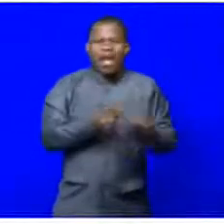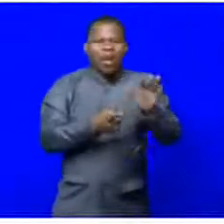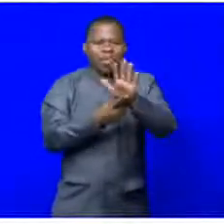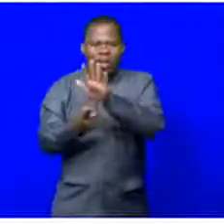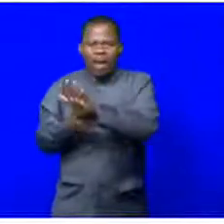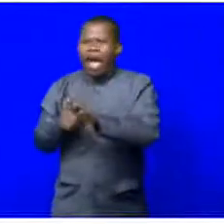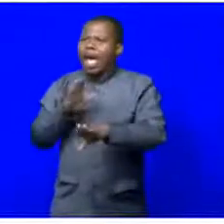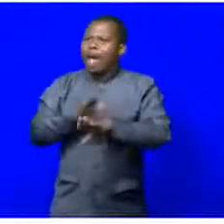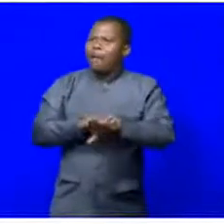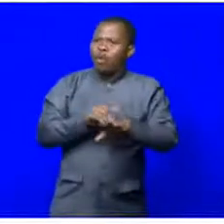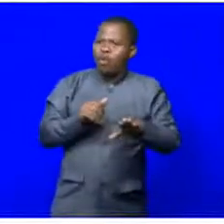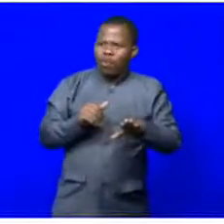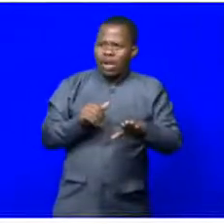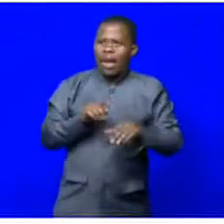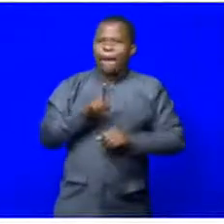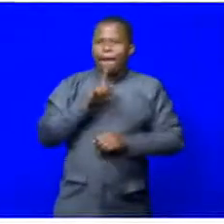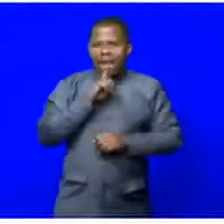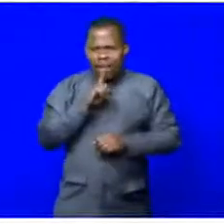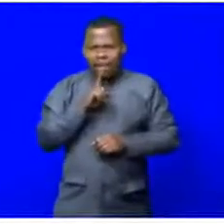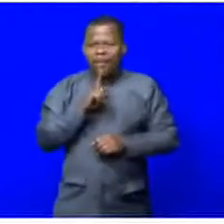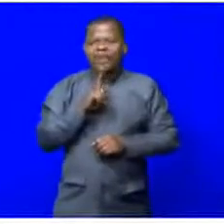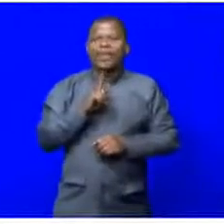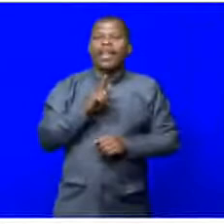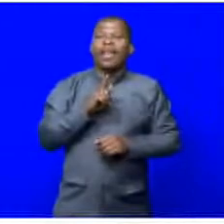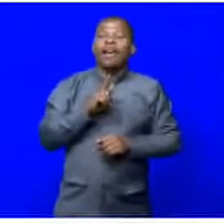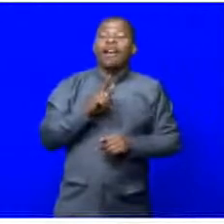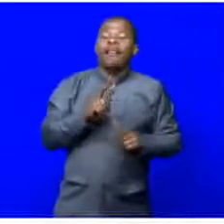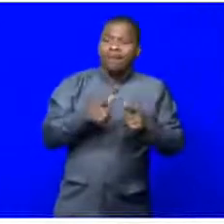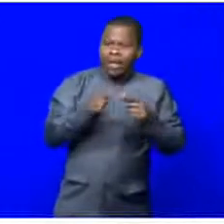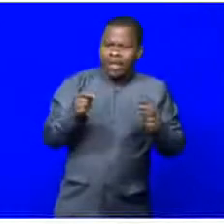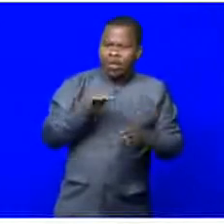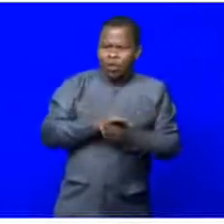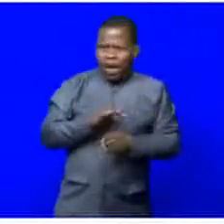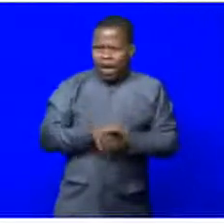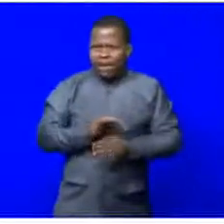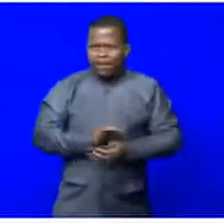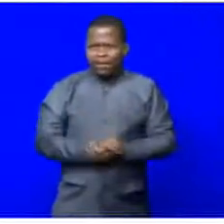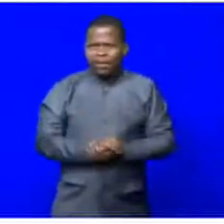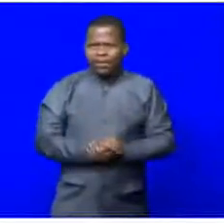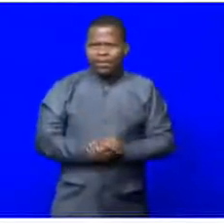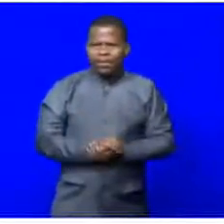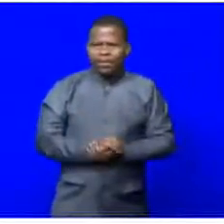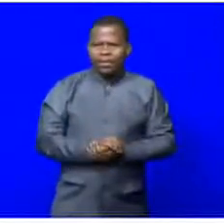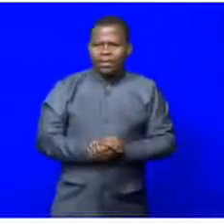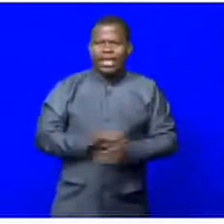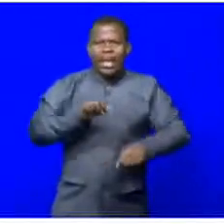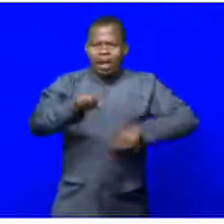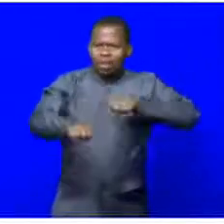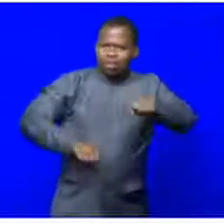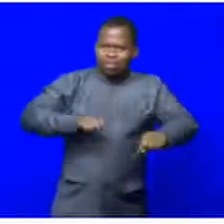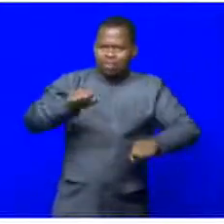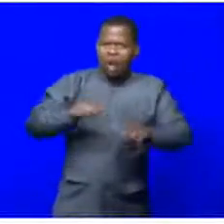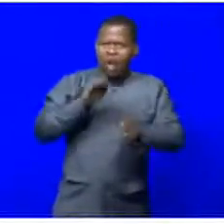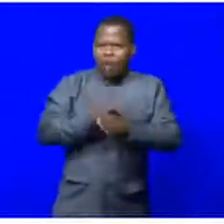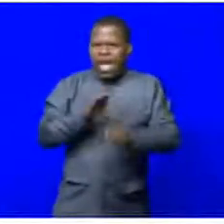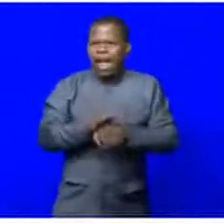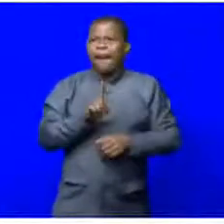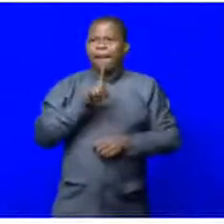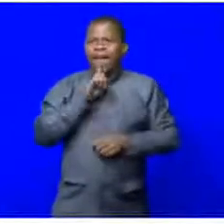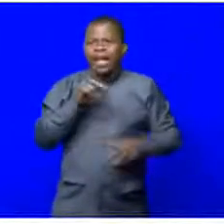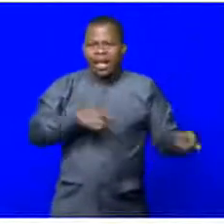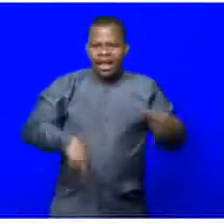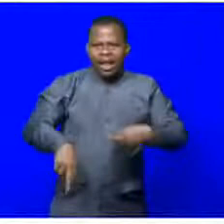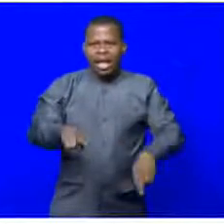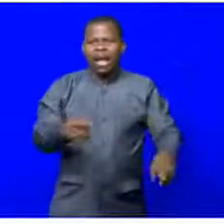indlela ukuthi sitofika kufinish line. Look, the race was quite okay, but we got lost quite a